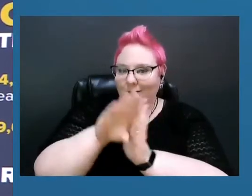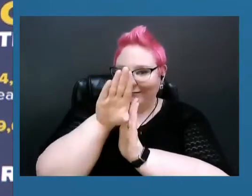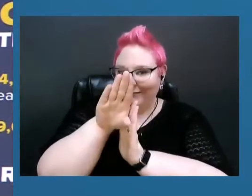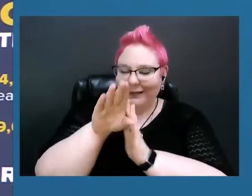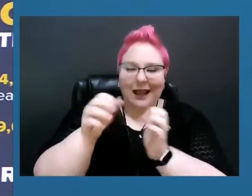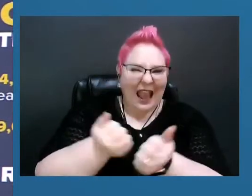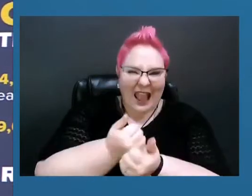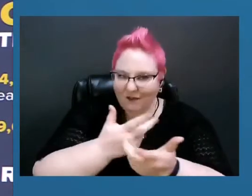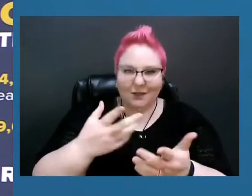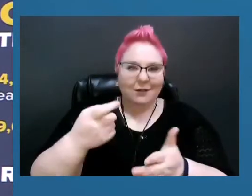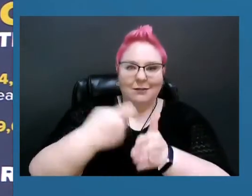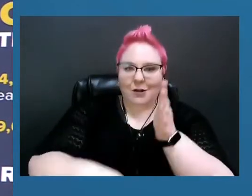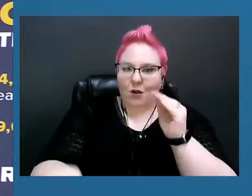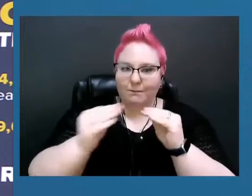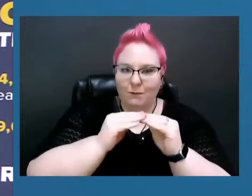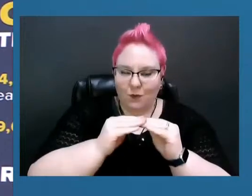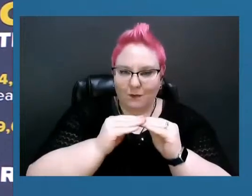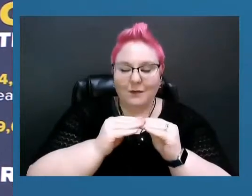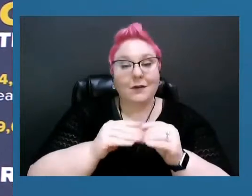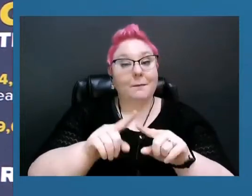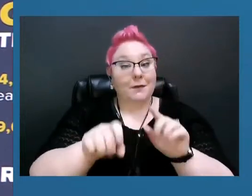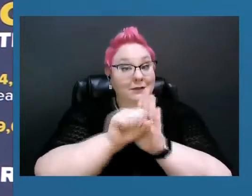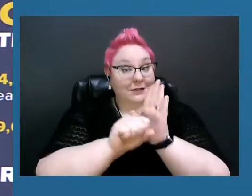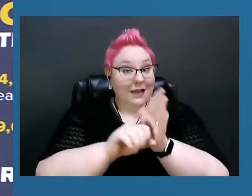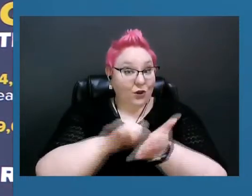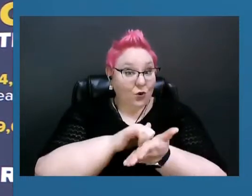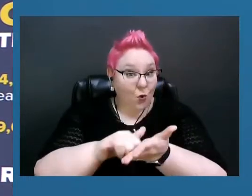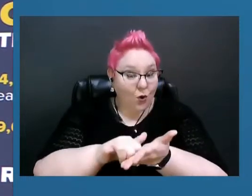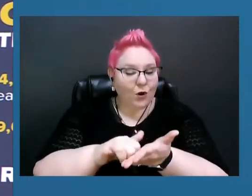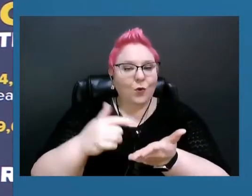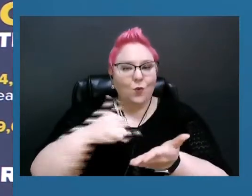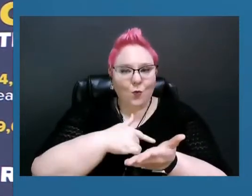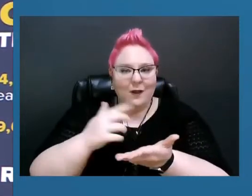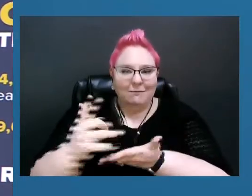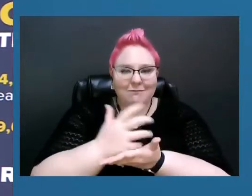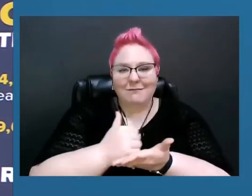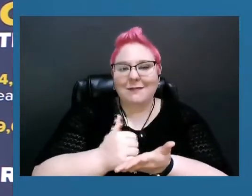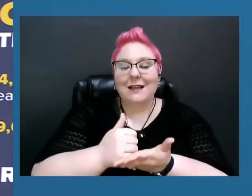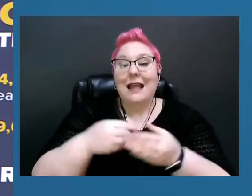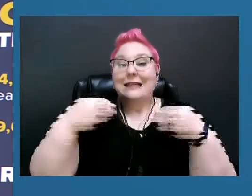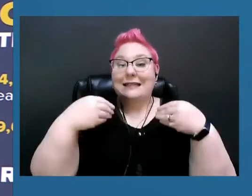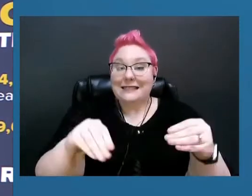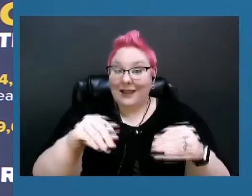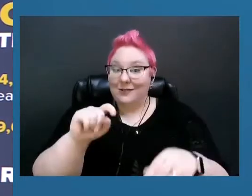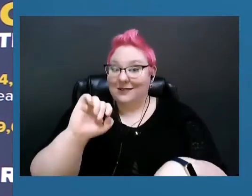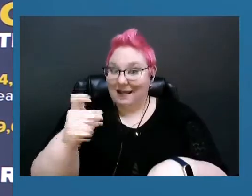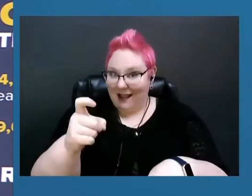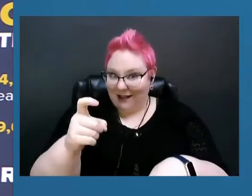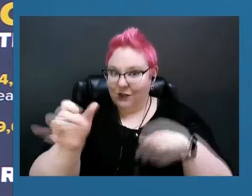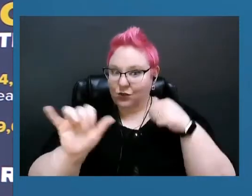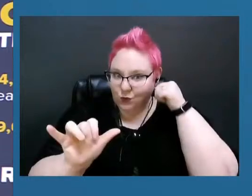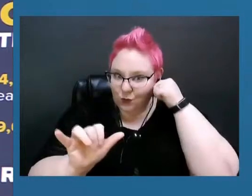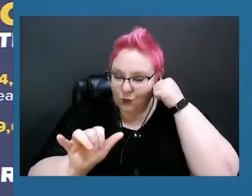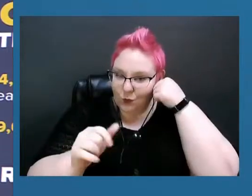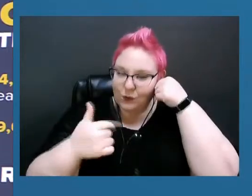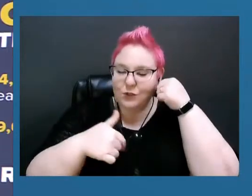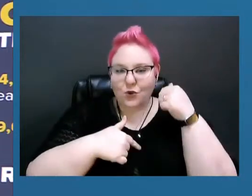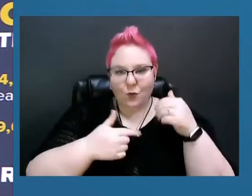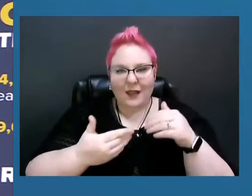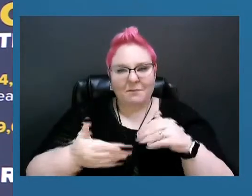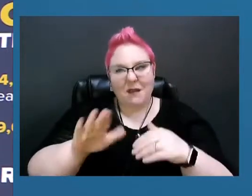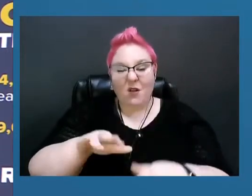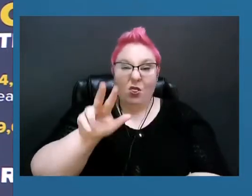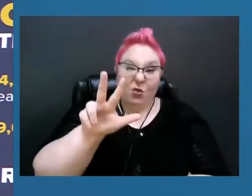was higher. But the state of New York got a windfall because we collect sales tax on every purchase. So we raised about an extra $3